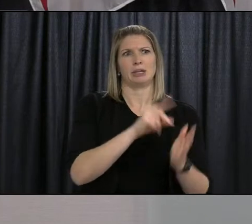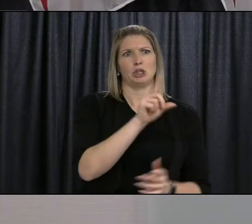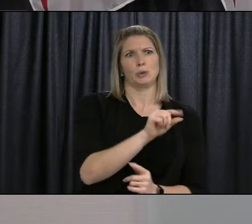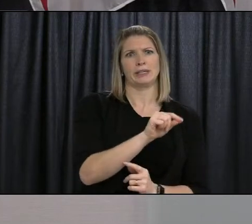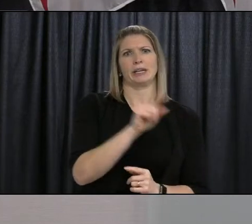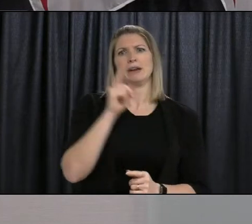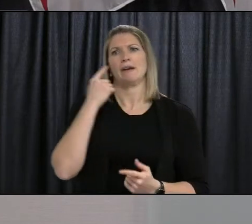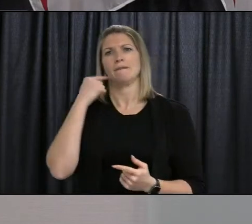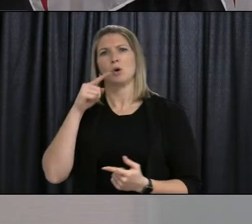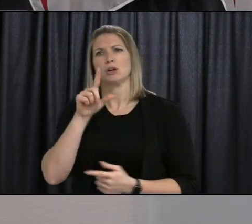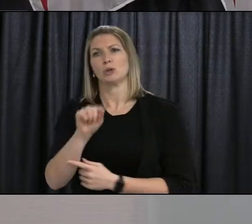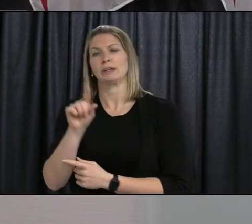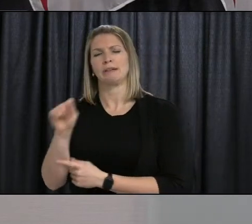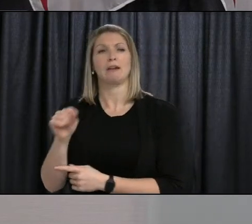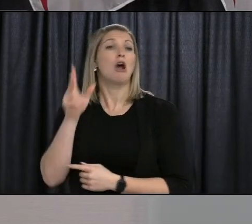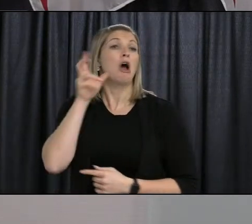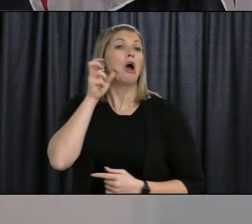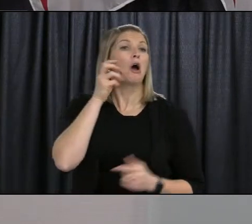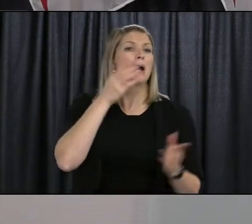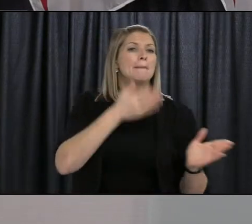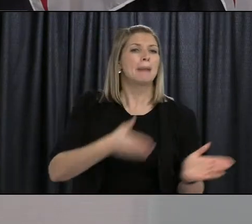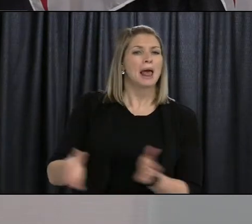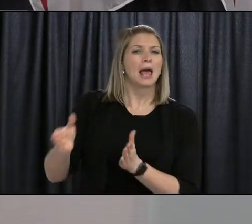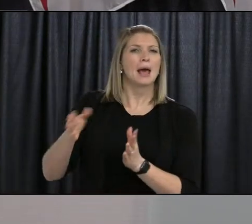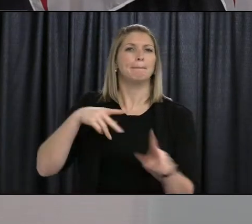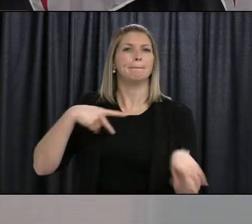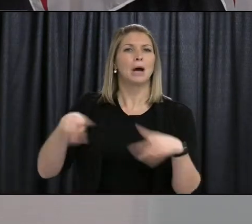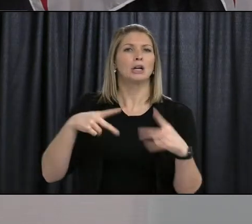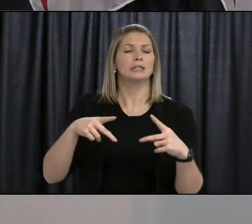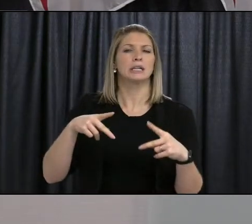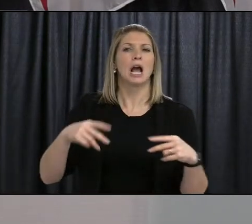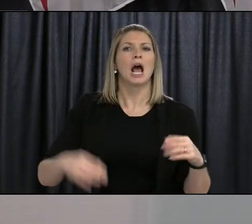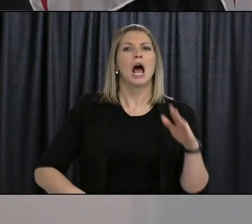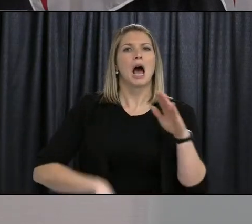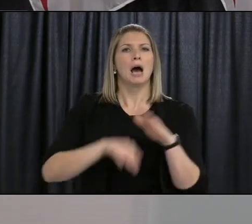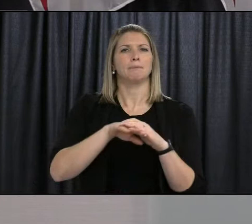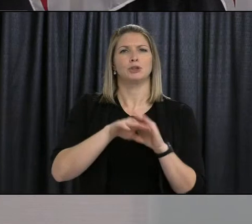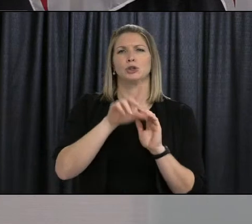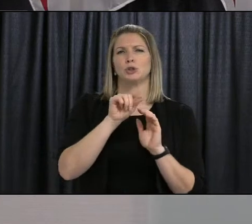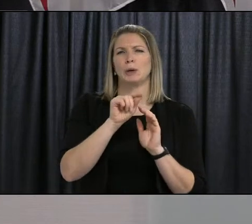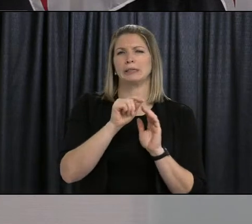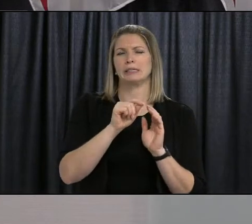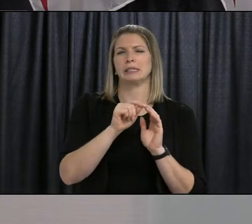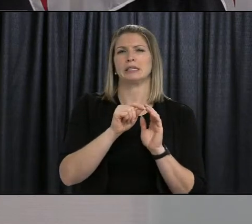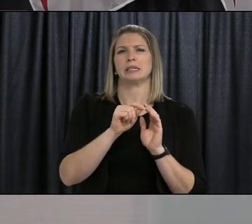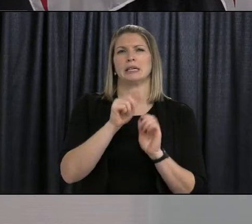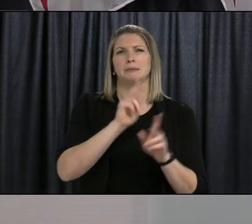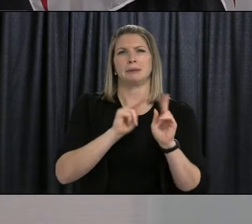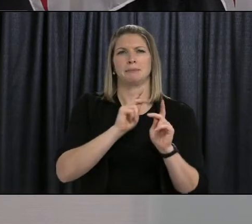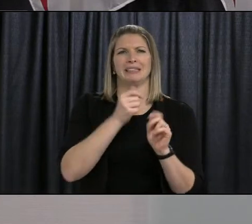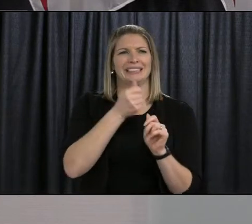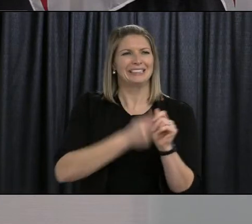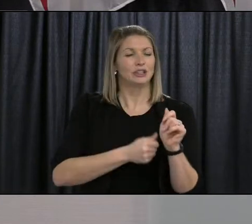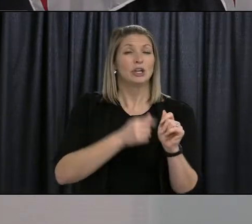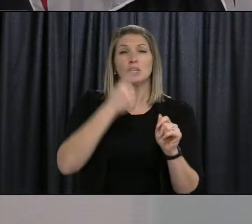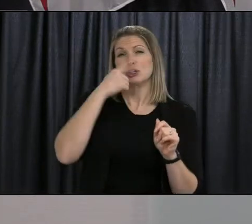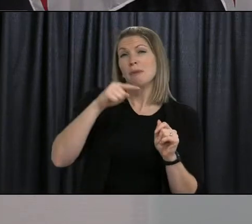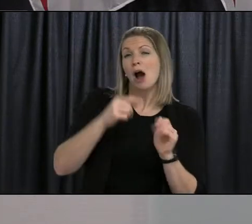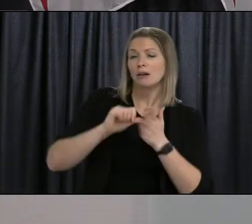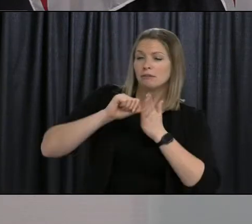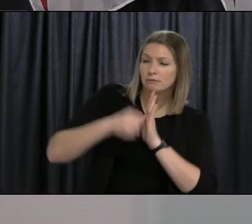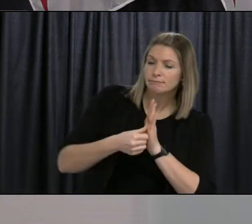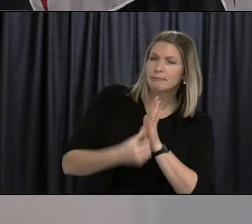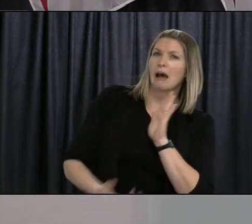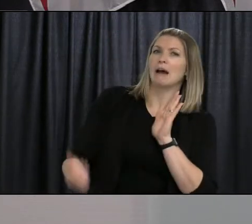who are planning multiple get-togethers with up to 20 people each. So I guess it bears repeating. What are the do's and don'ts for 20